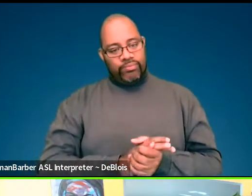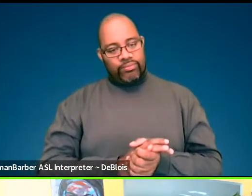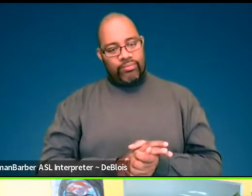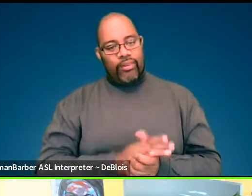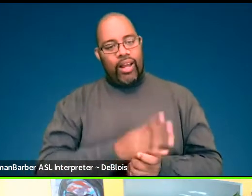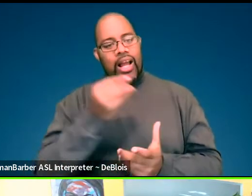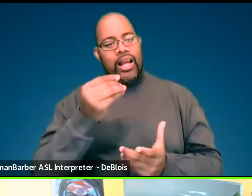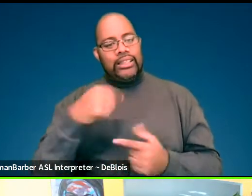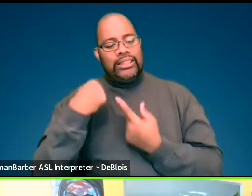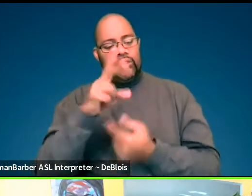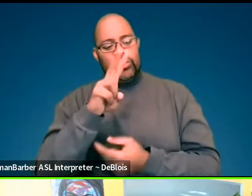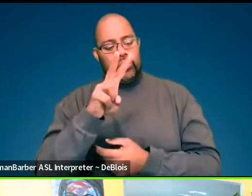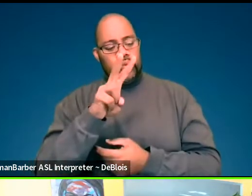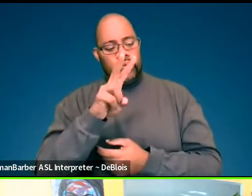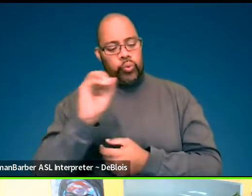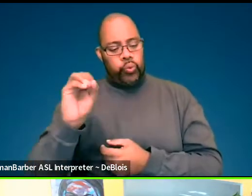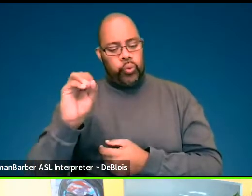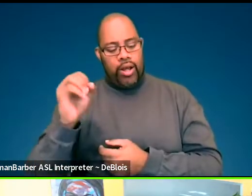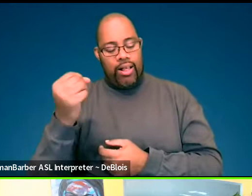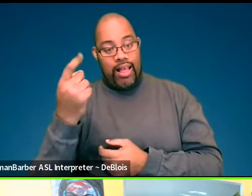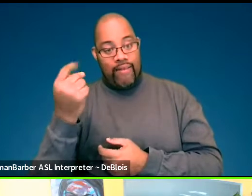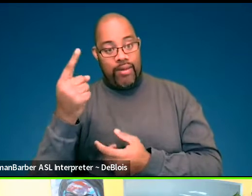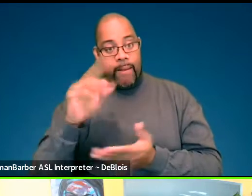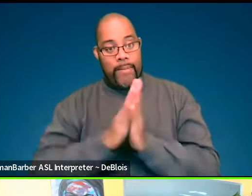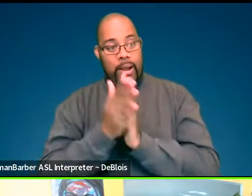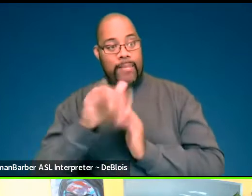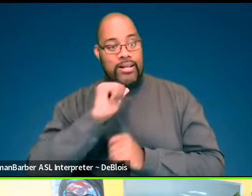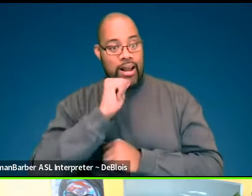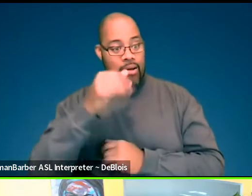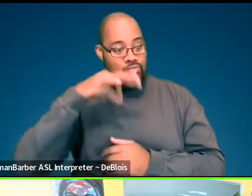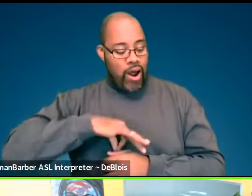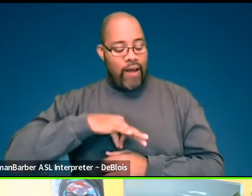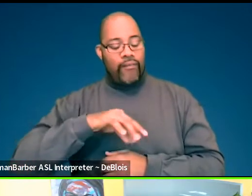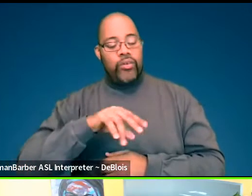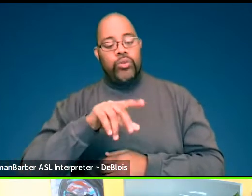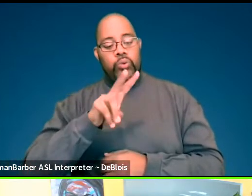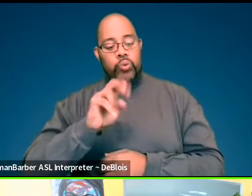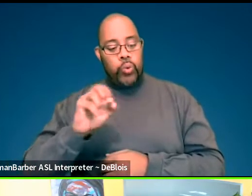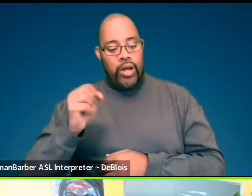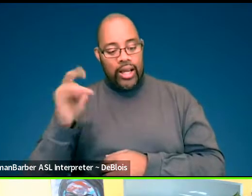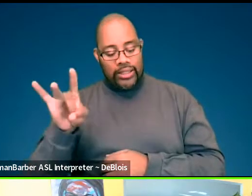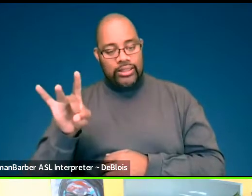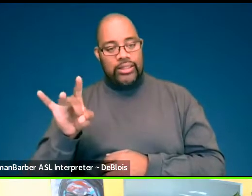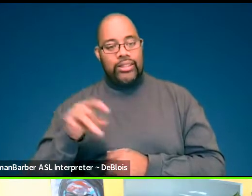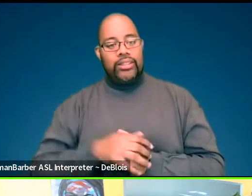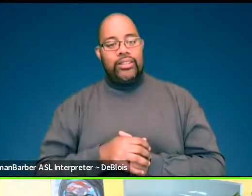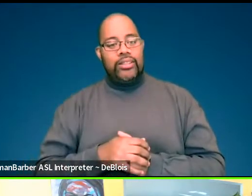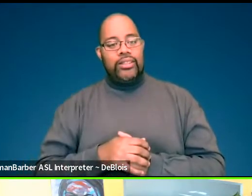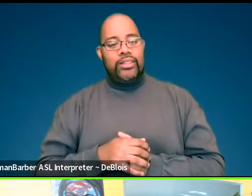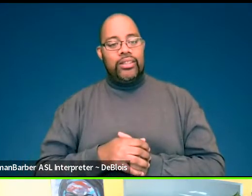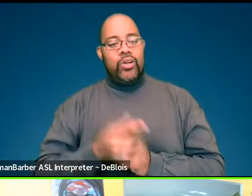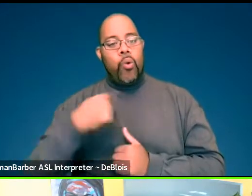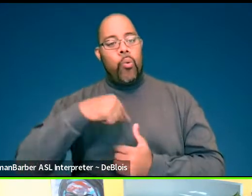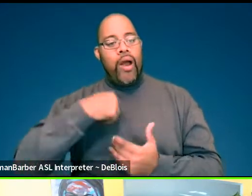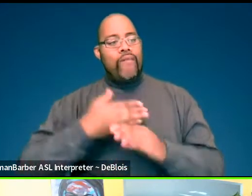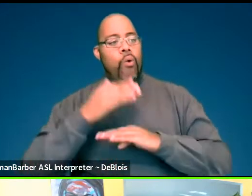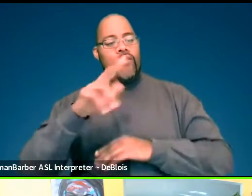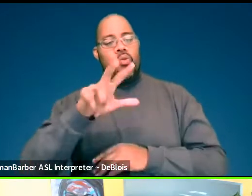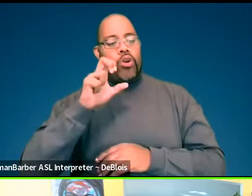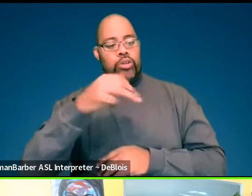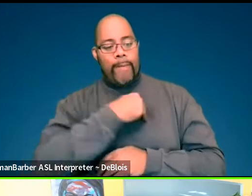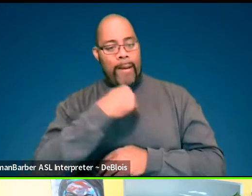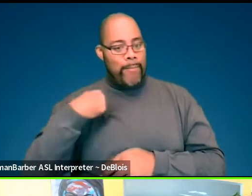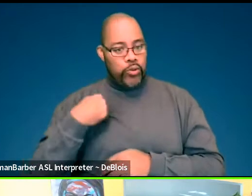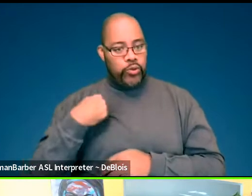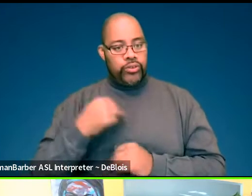And since 2011, we've become a nonprofit in 2018, and we have over 300